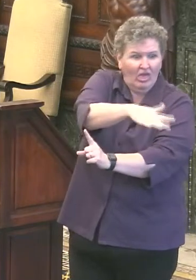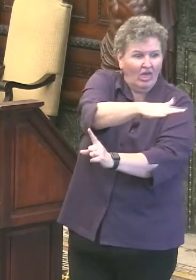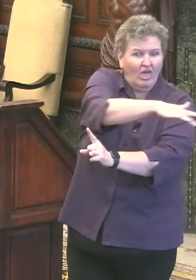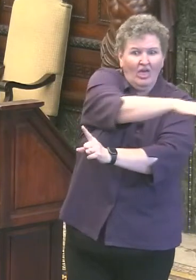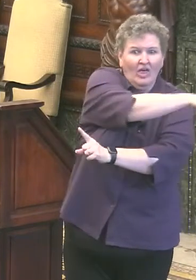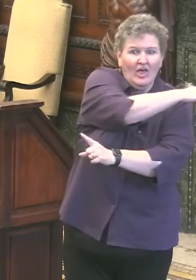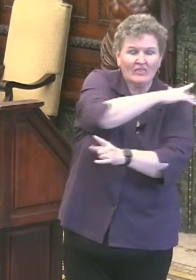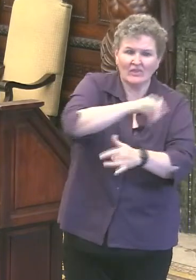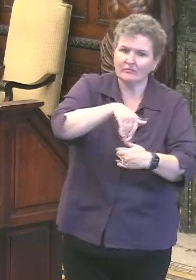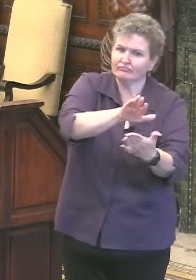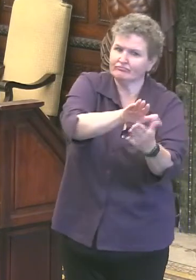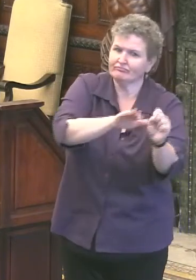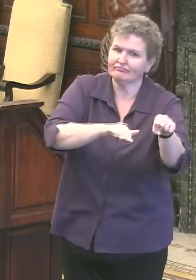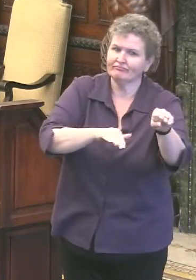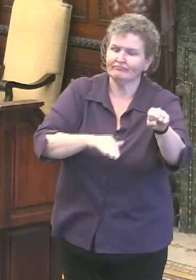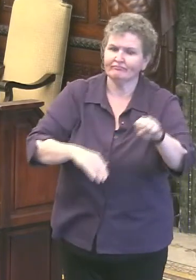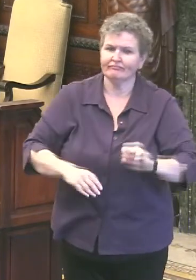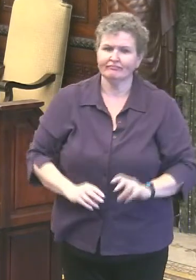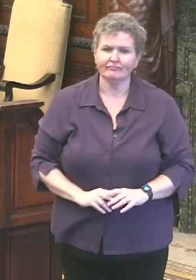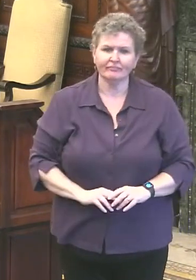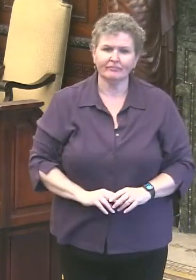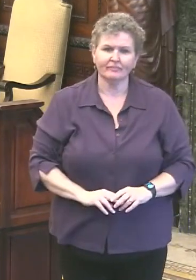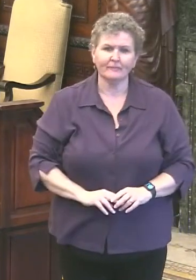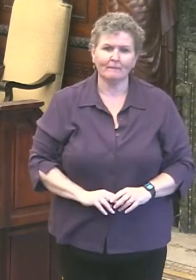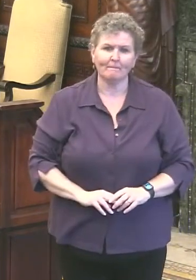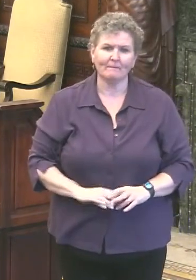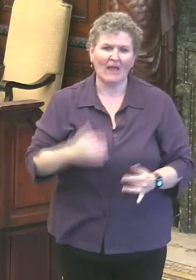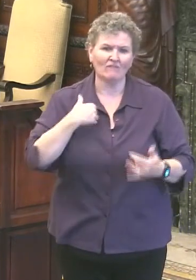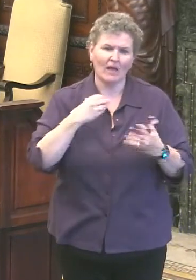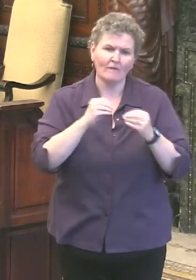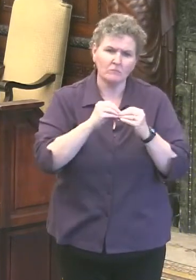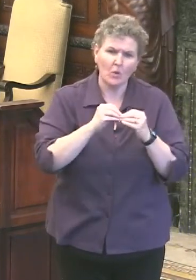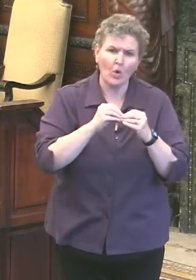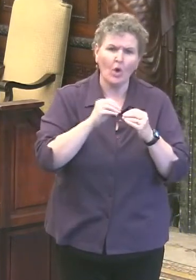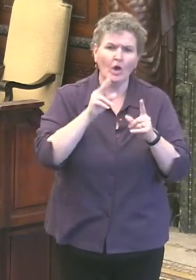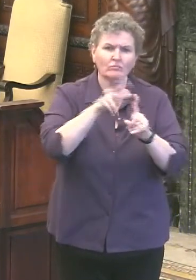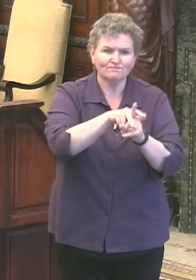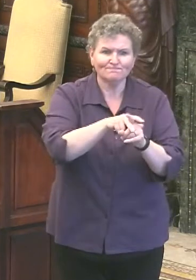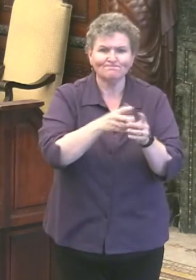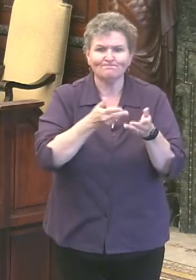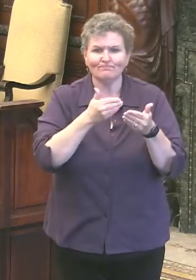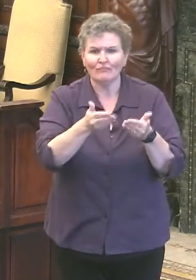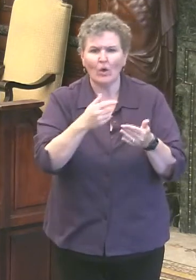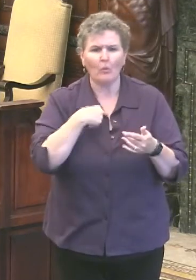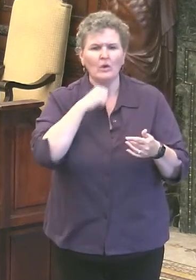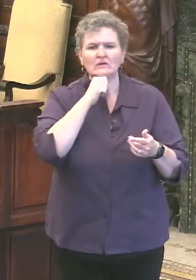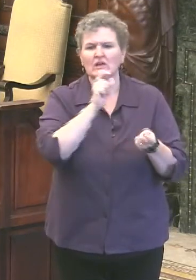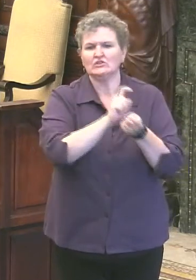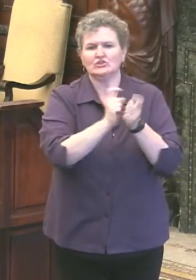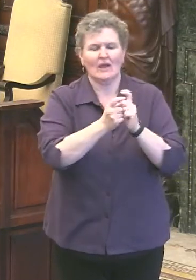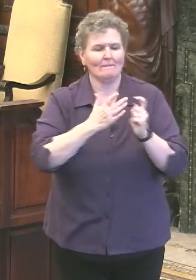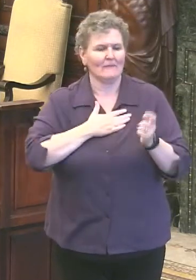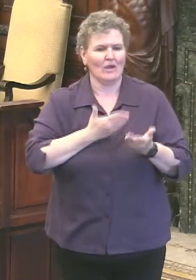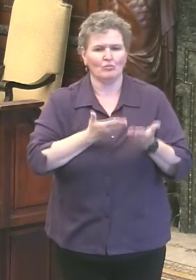practical, have more practical implications there, but it probably would not change our recommendations outside of medical settings.